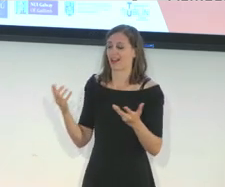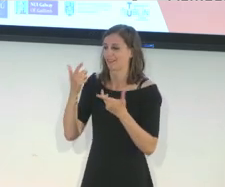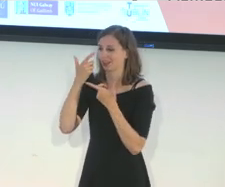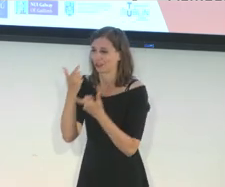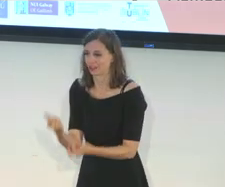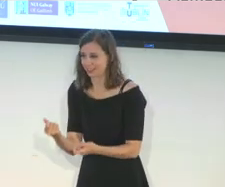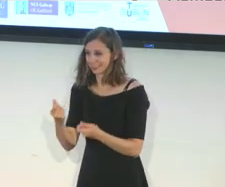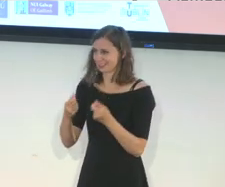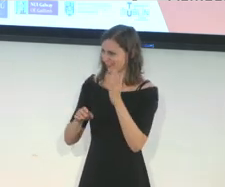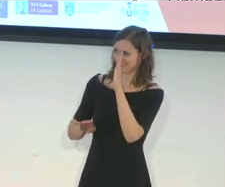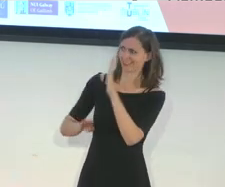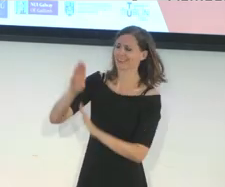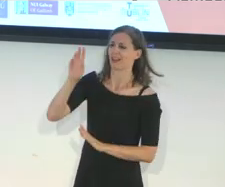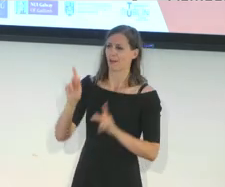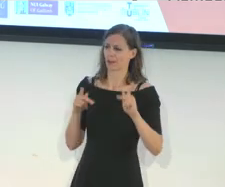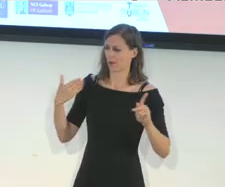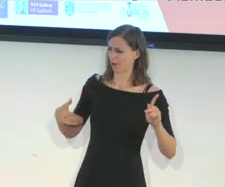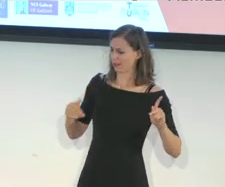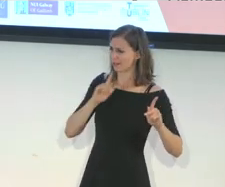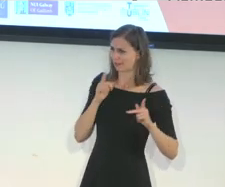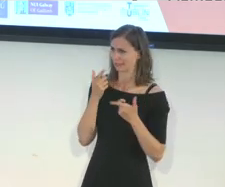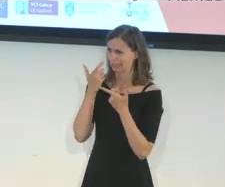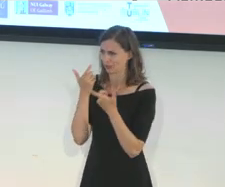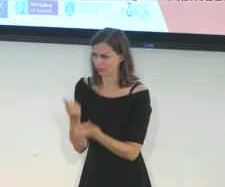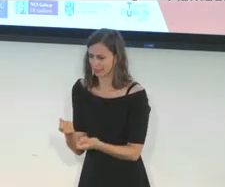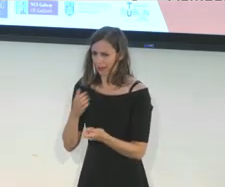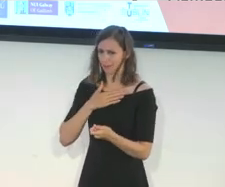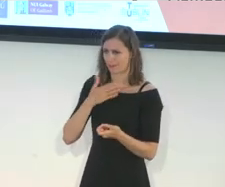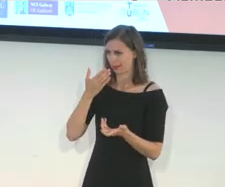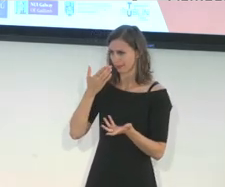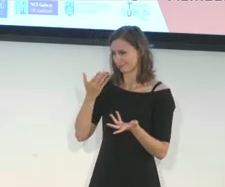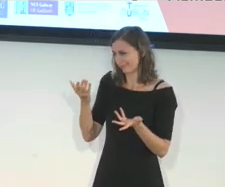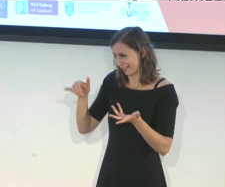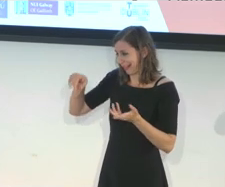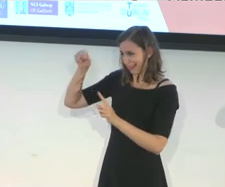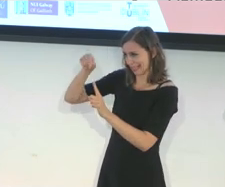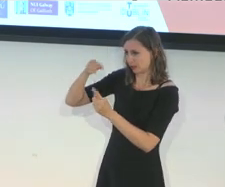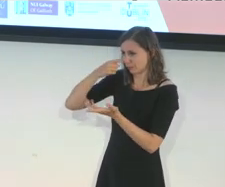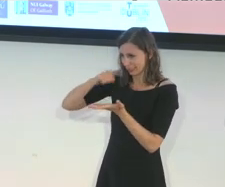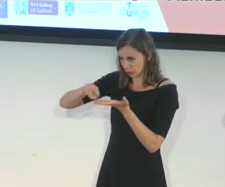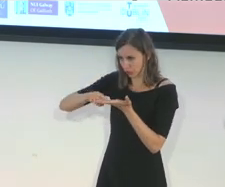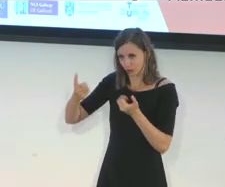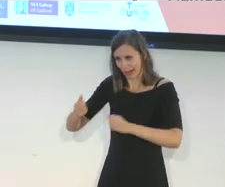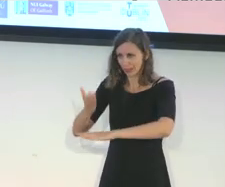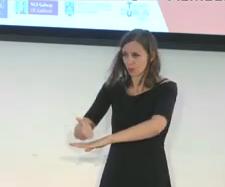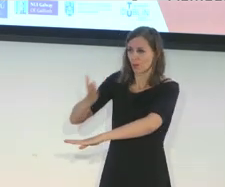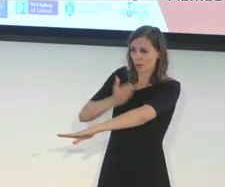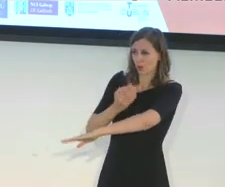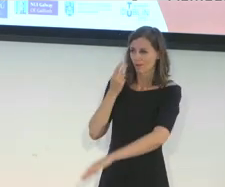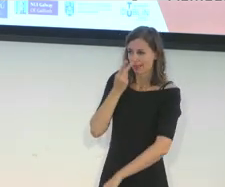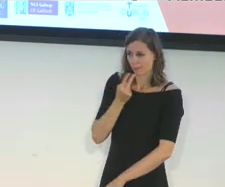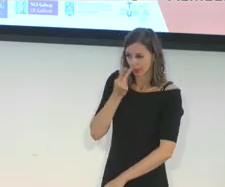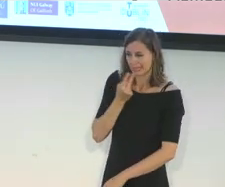up, and a lot of people are participating in this research and trying to improve it. And that's